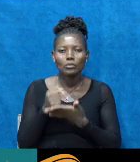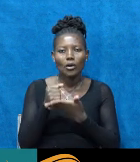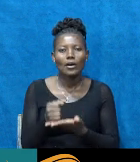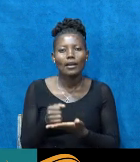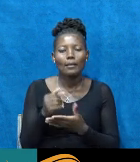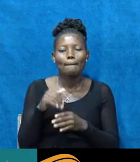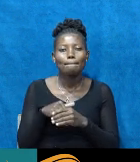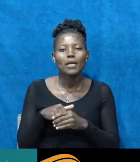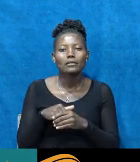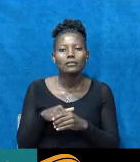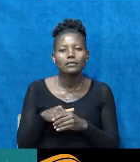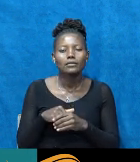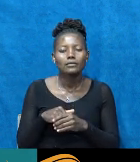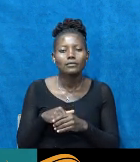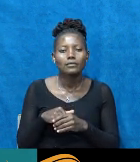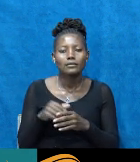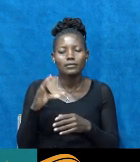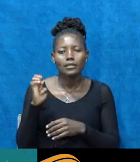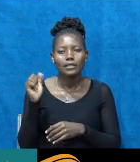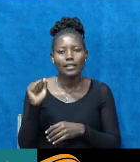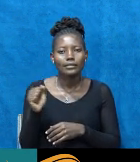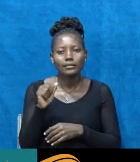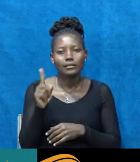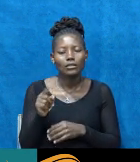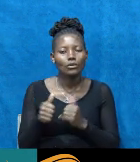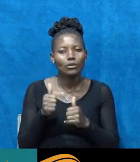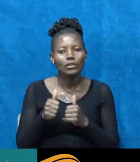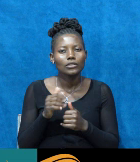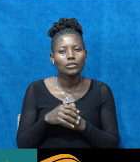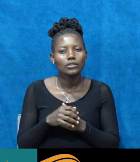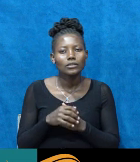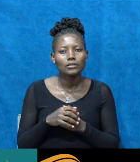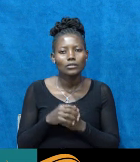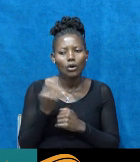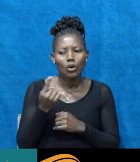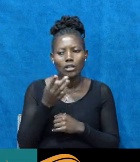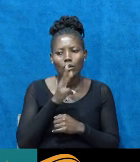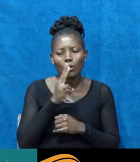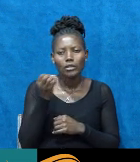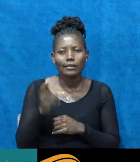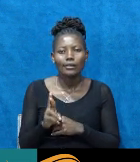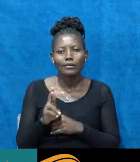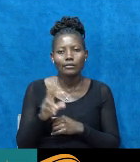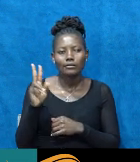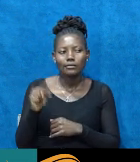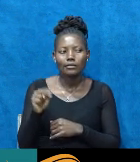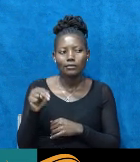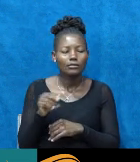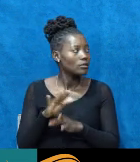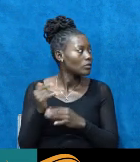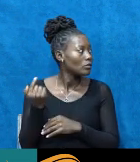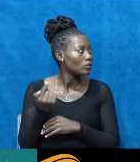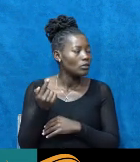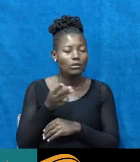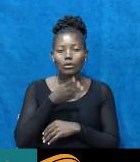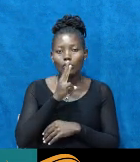rigidity of the cells? Does it mean it's only water? No, it's not only water. There